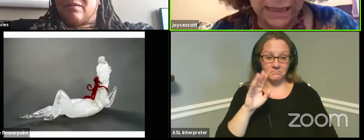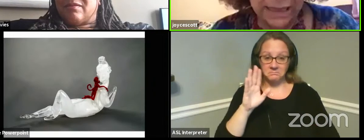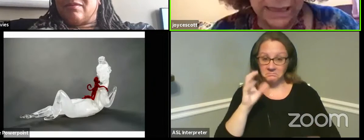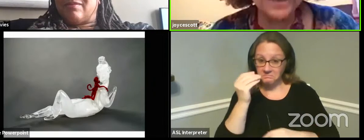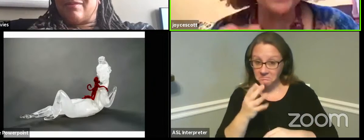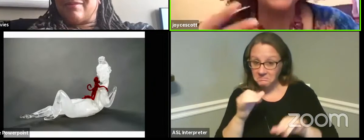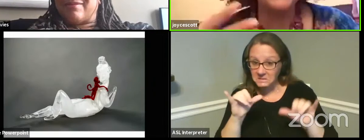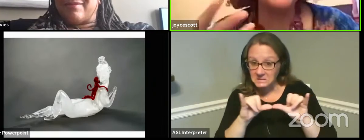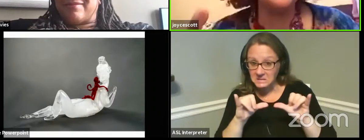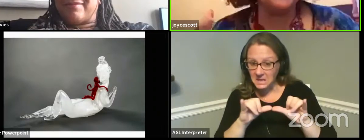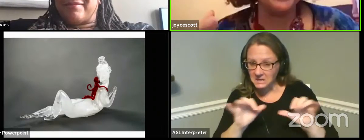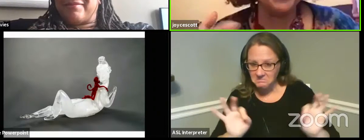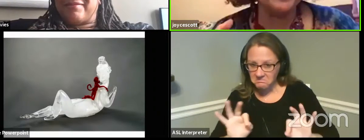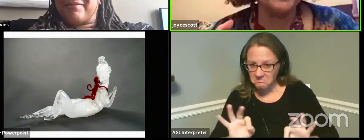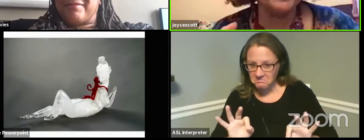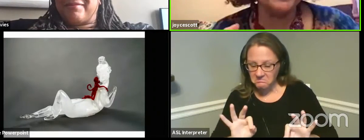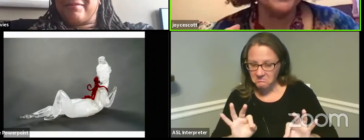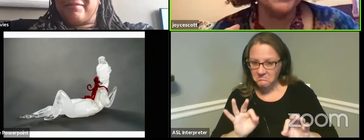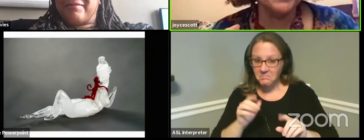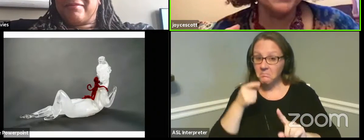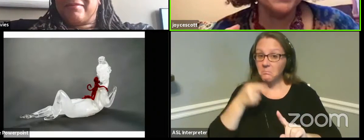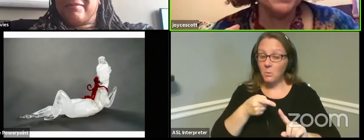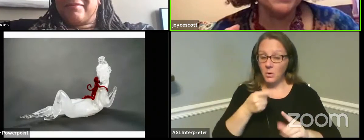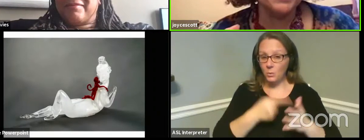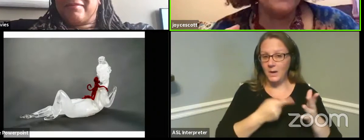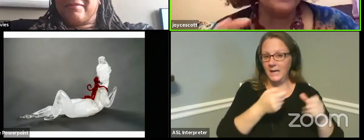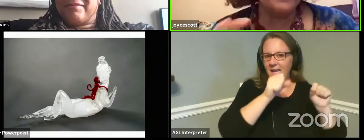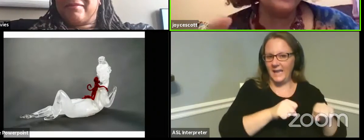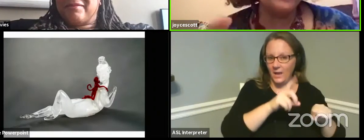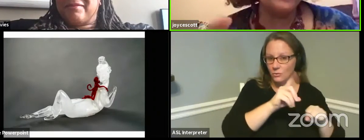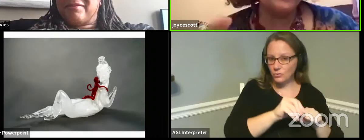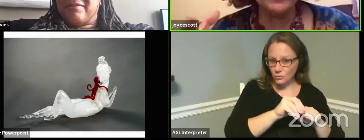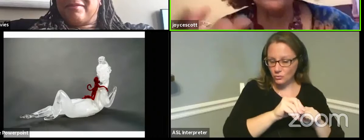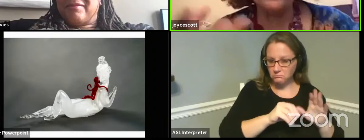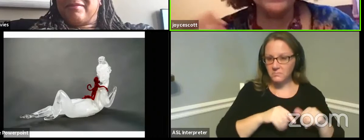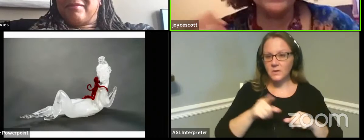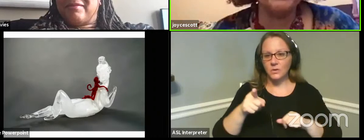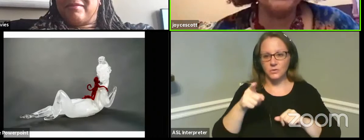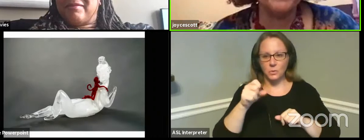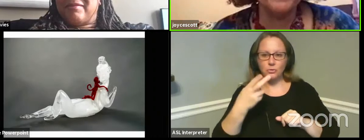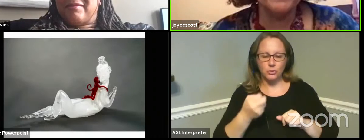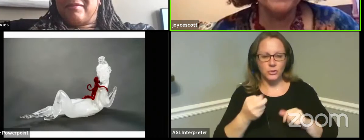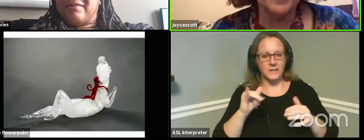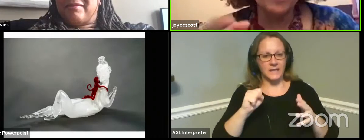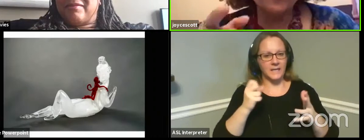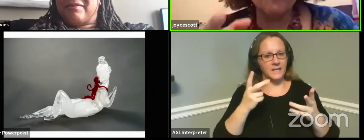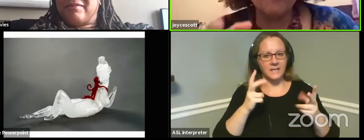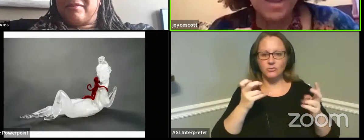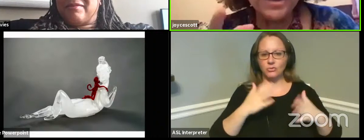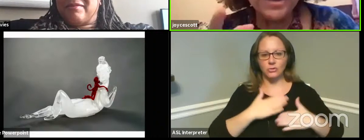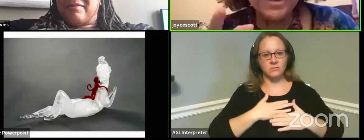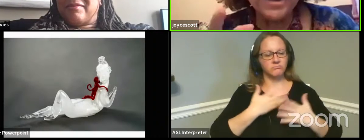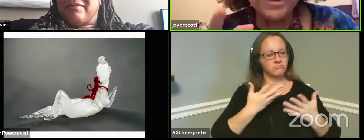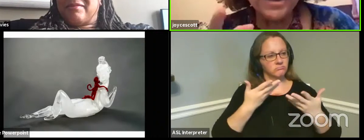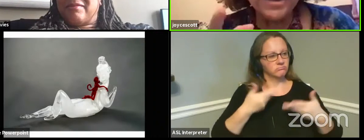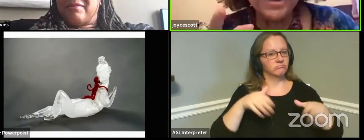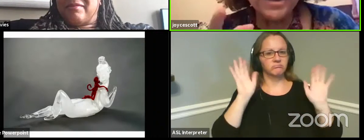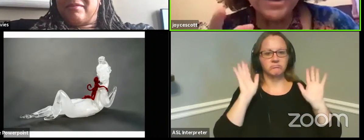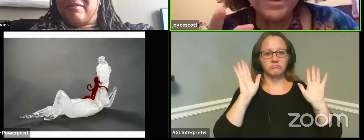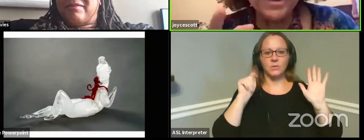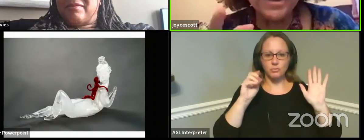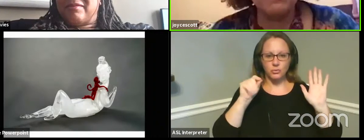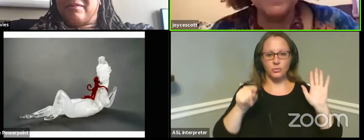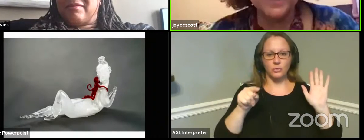here, is what he could do. And there she is, she's submitting to him. Try to explain that